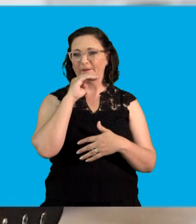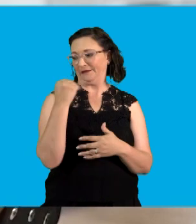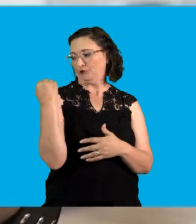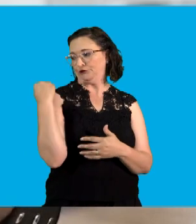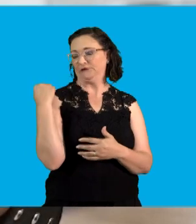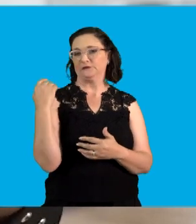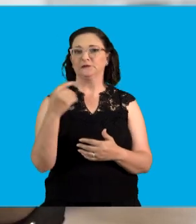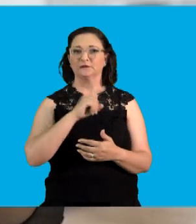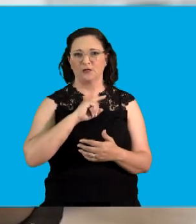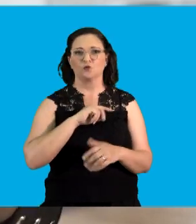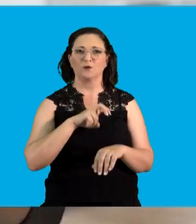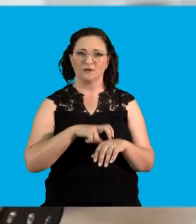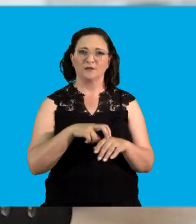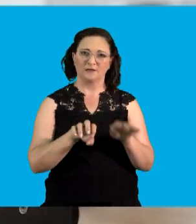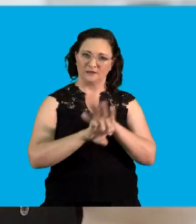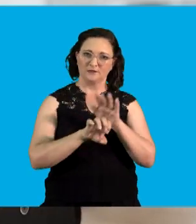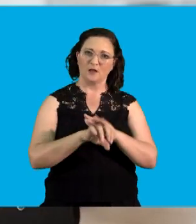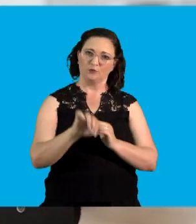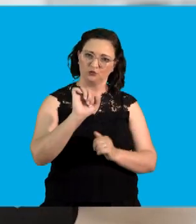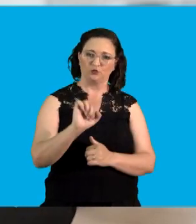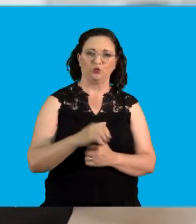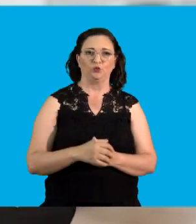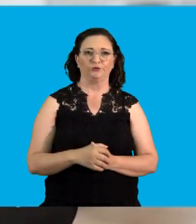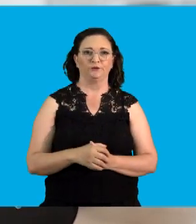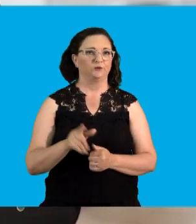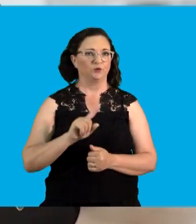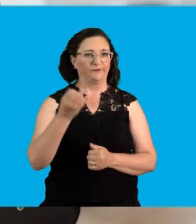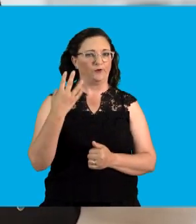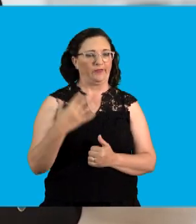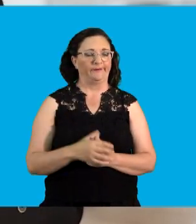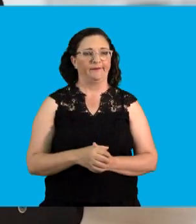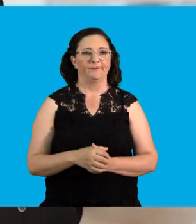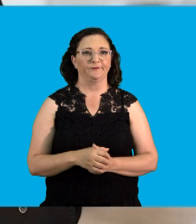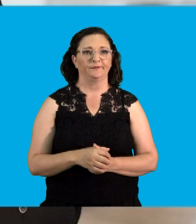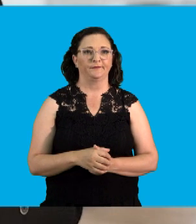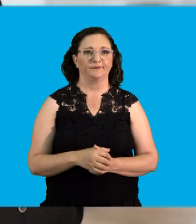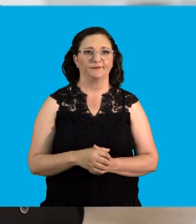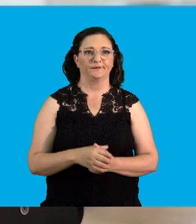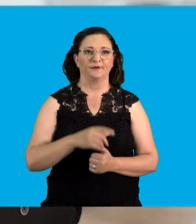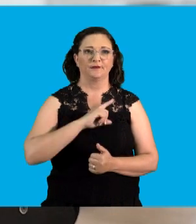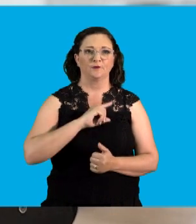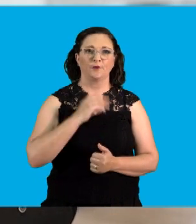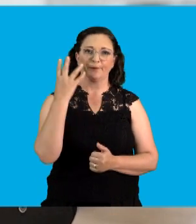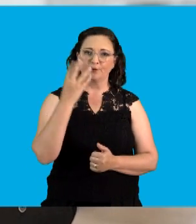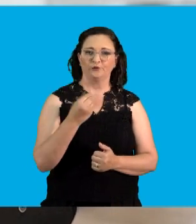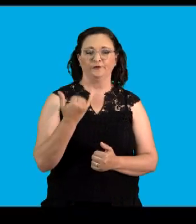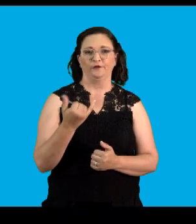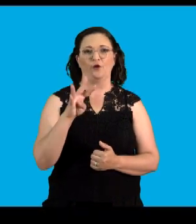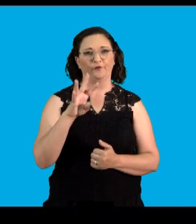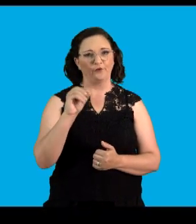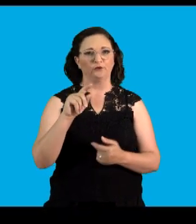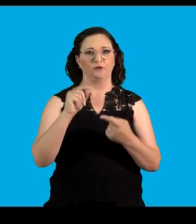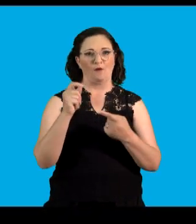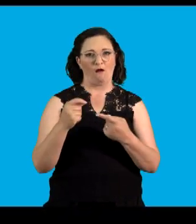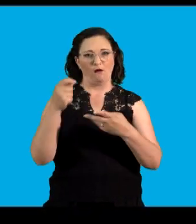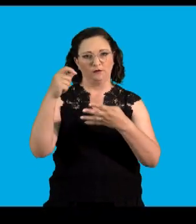the example must be original, your example. So do not forget this. It gives you what? It gives you 40 marks.